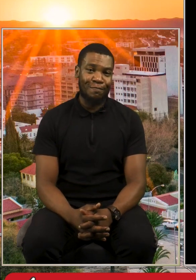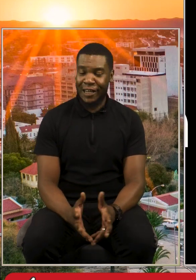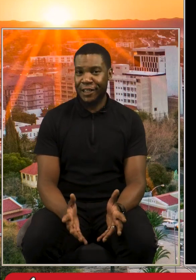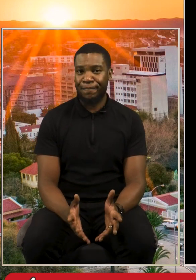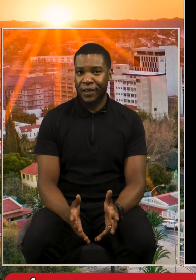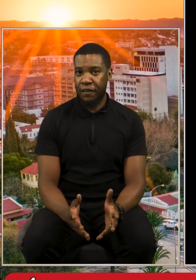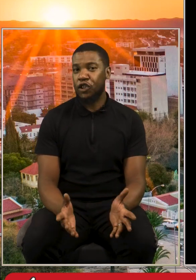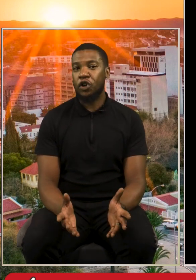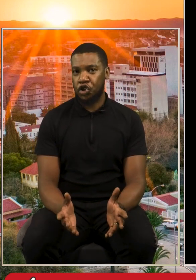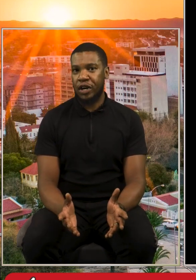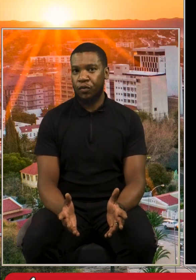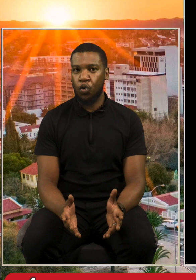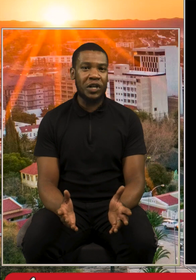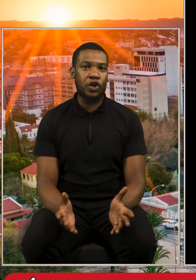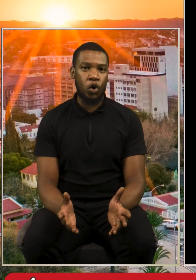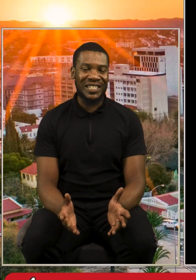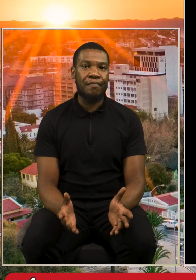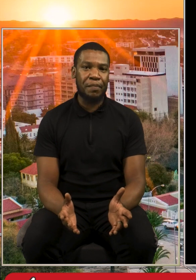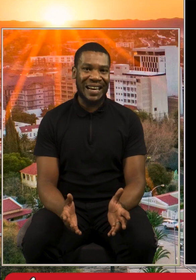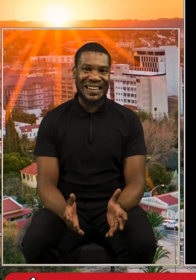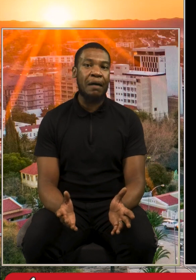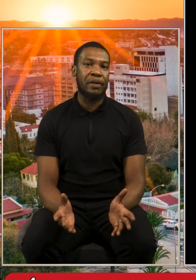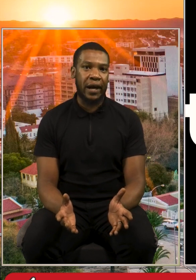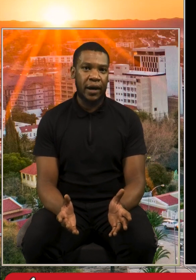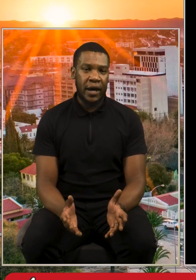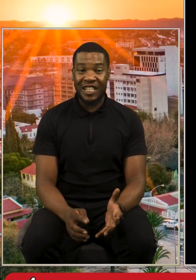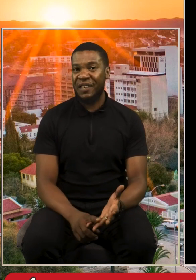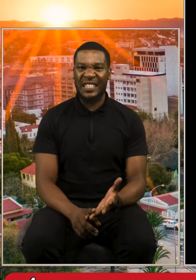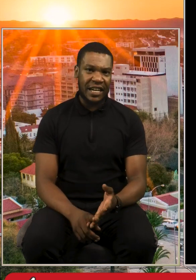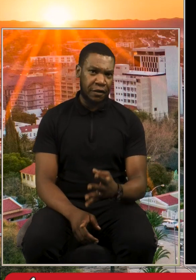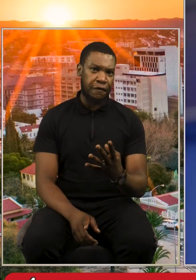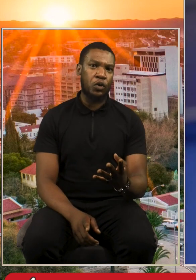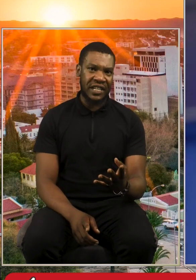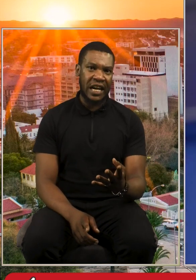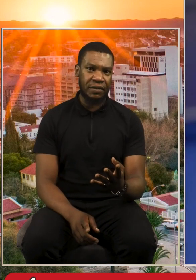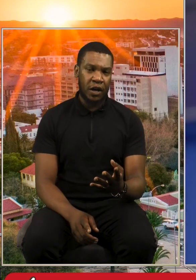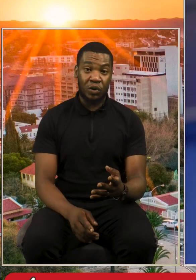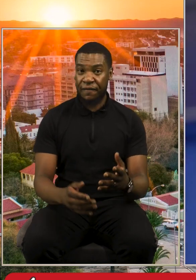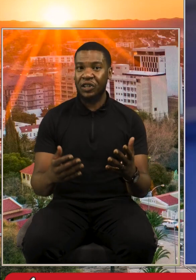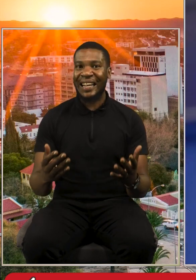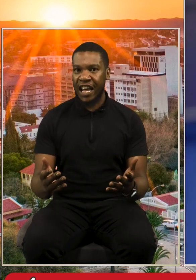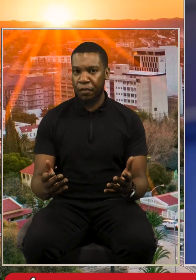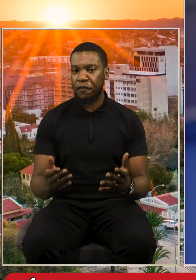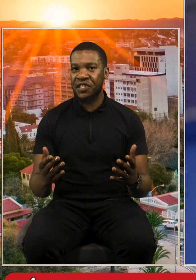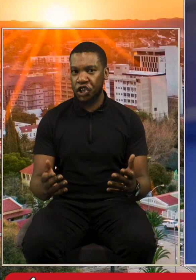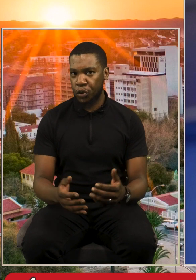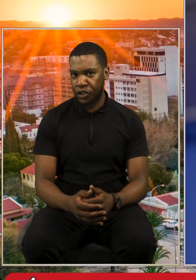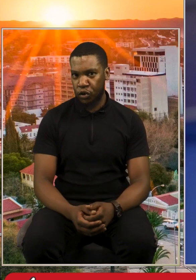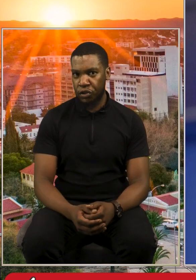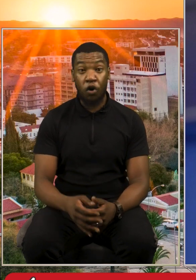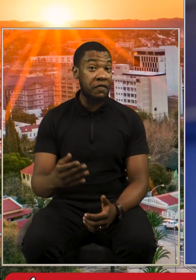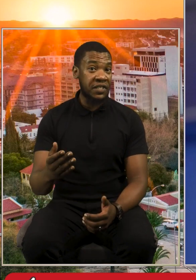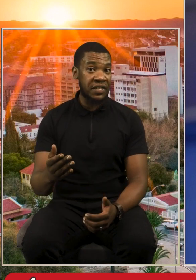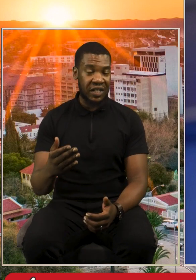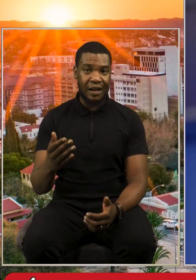Now, listen. If Donald Trump, who once called Namibia Nambia, has been indicted 4 times, was found liable for sexual